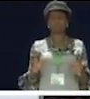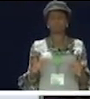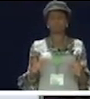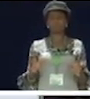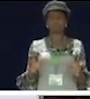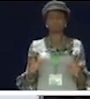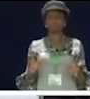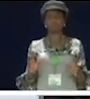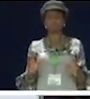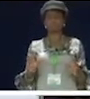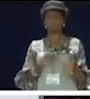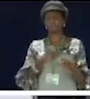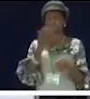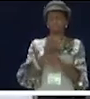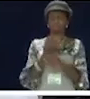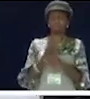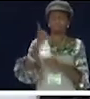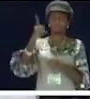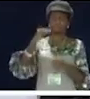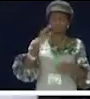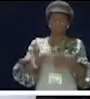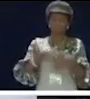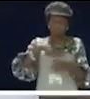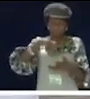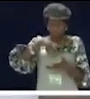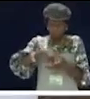I beg you on my bended knees,